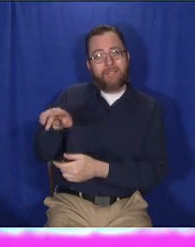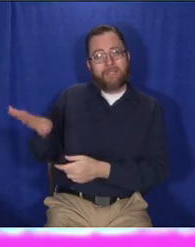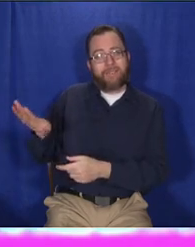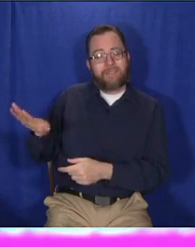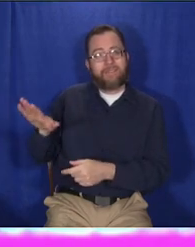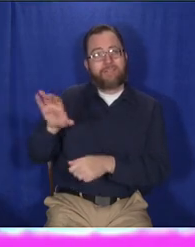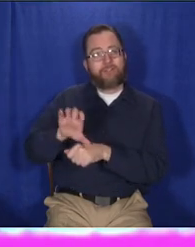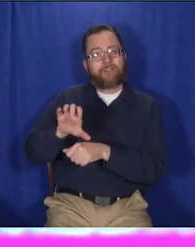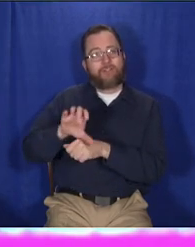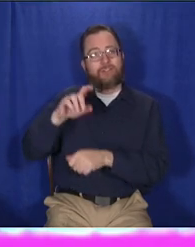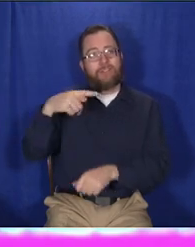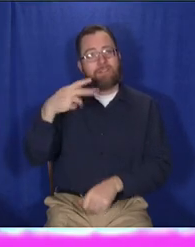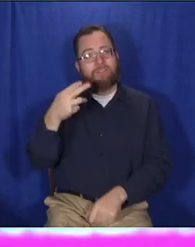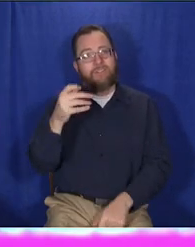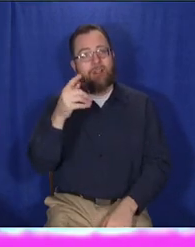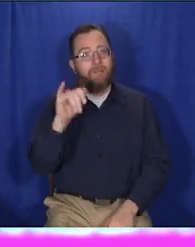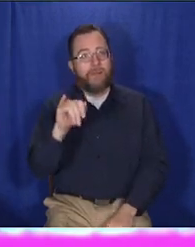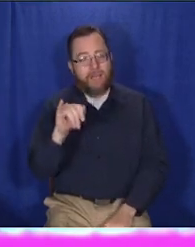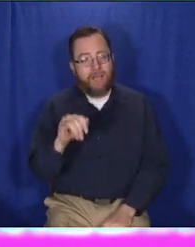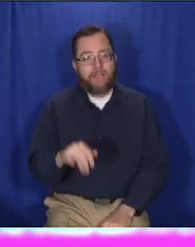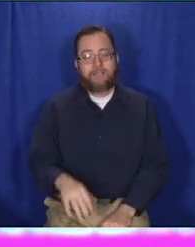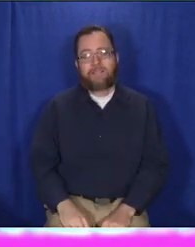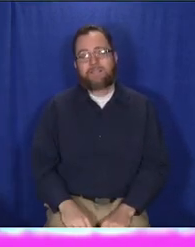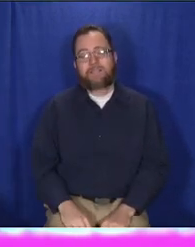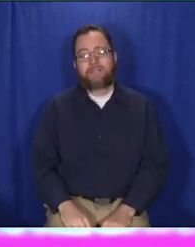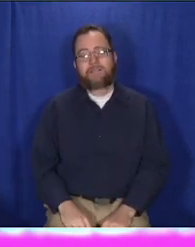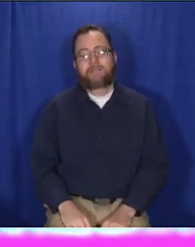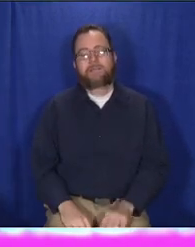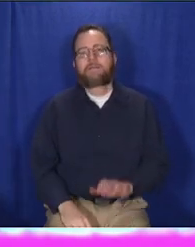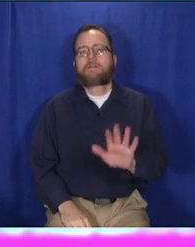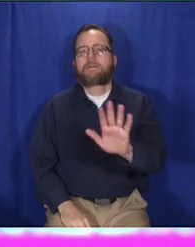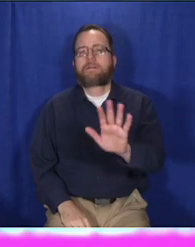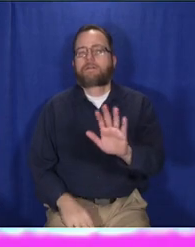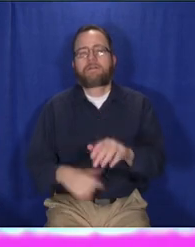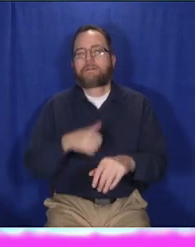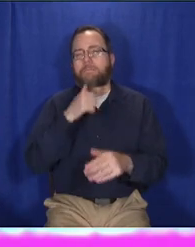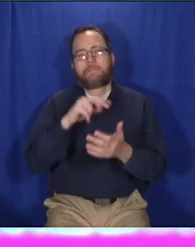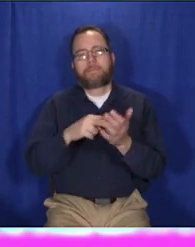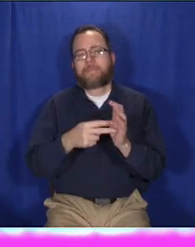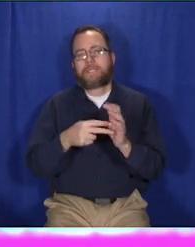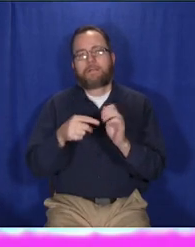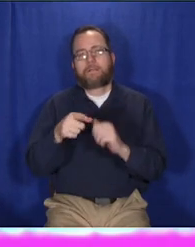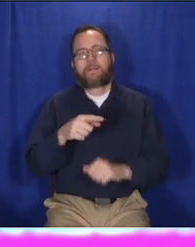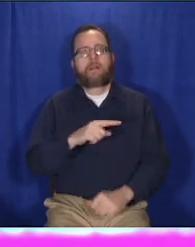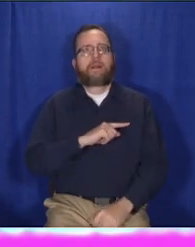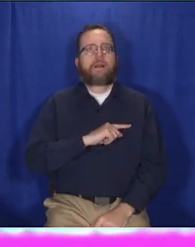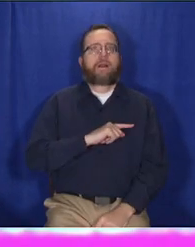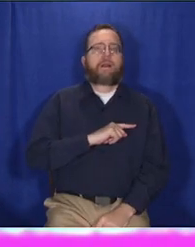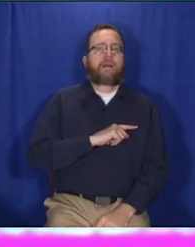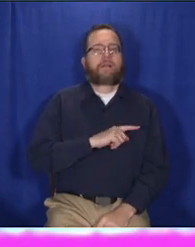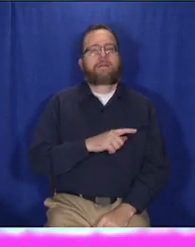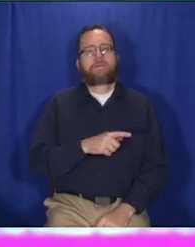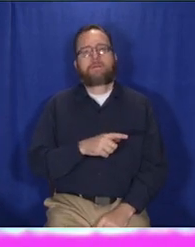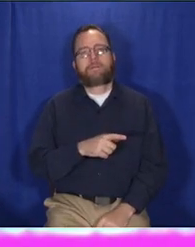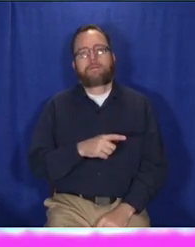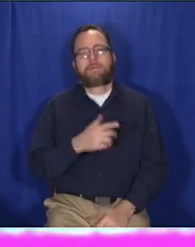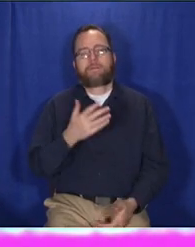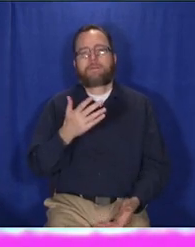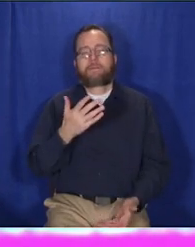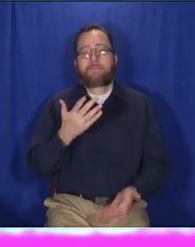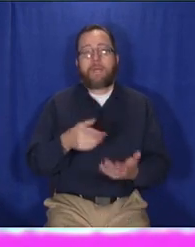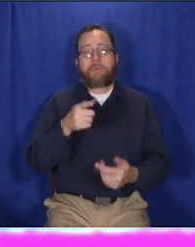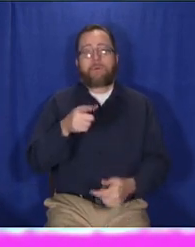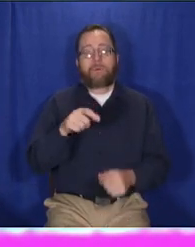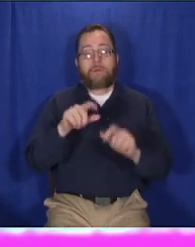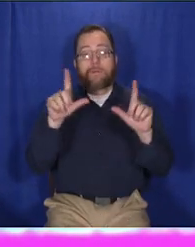here's the thing. I don't want to try to make any of us feel guilty. I know some of y'all are already like, I already know, this is my first time visiting church. I already knew you were going to talk about